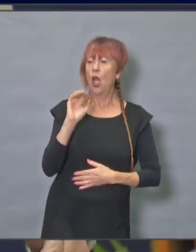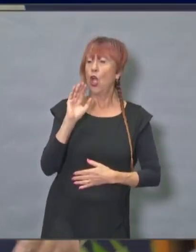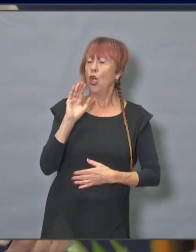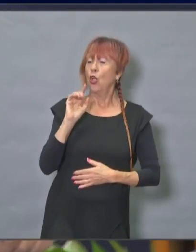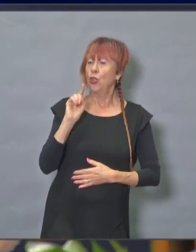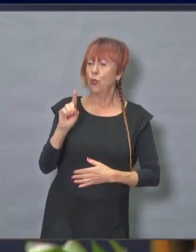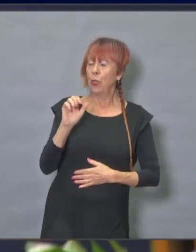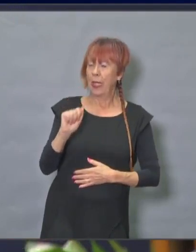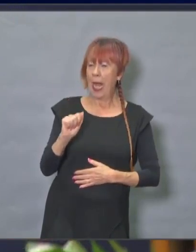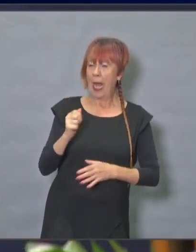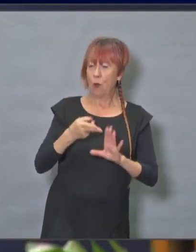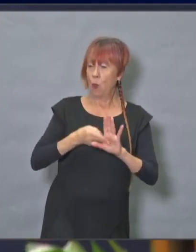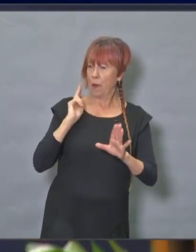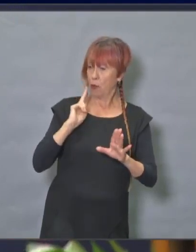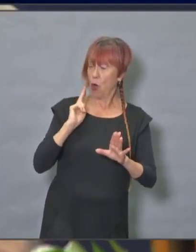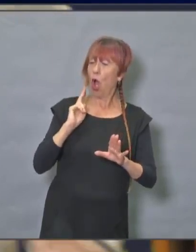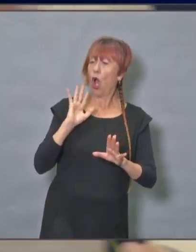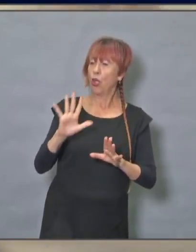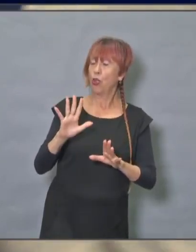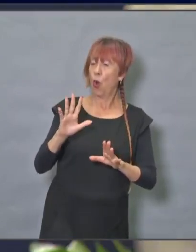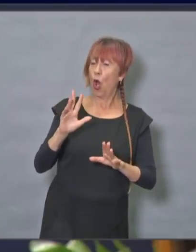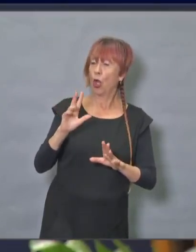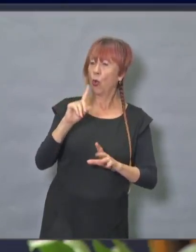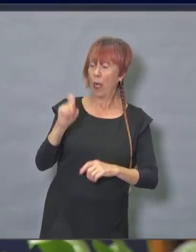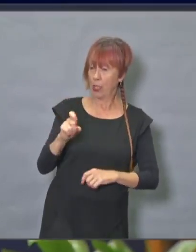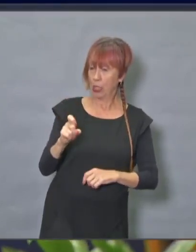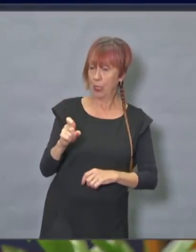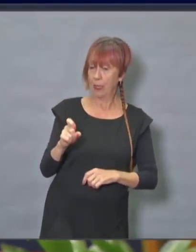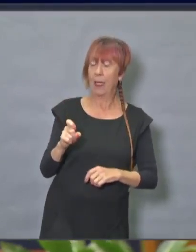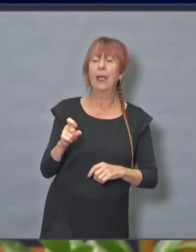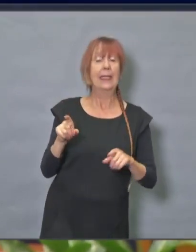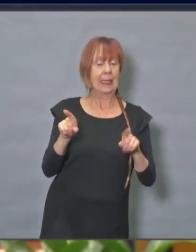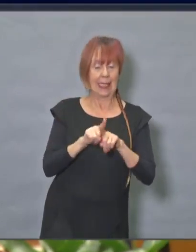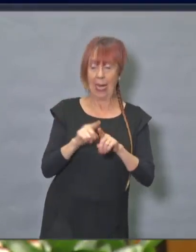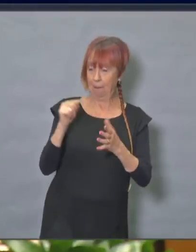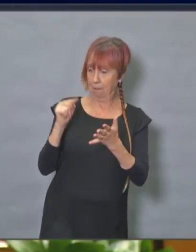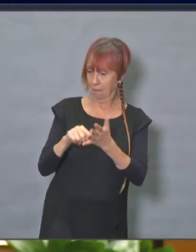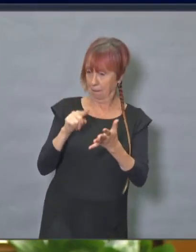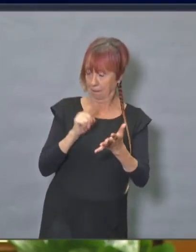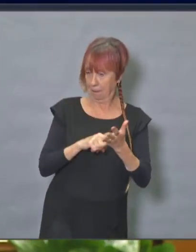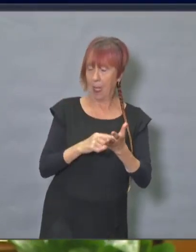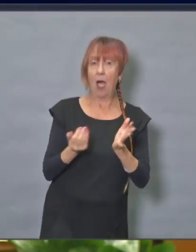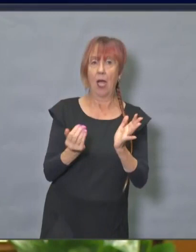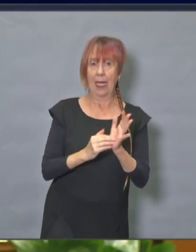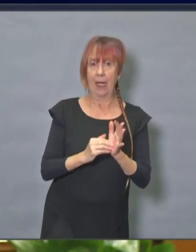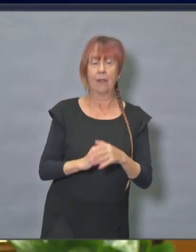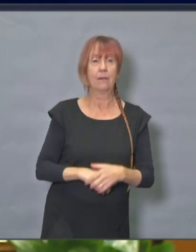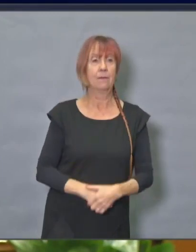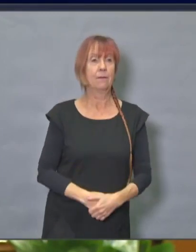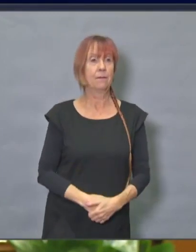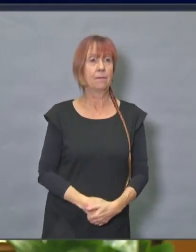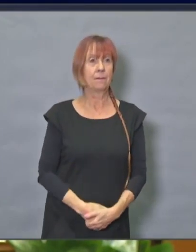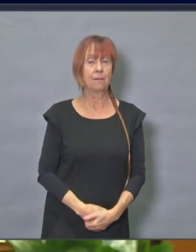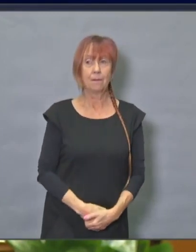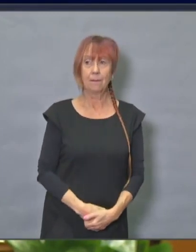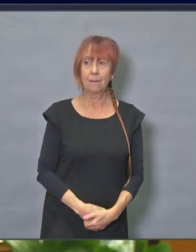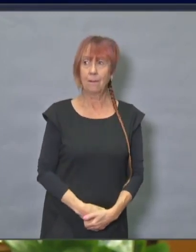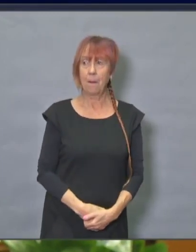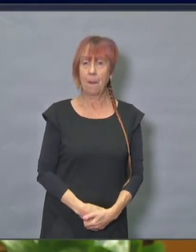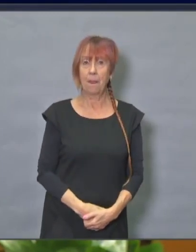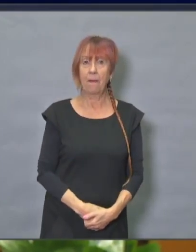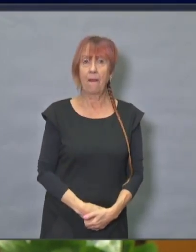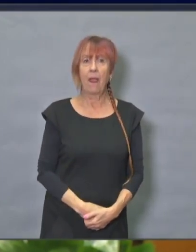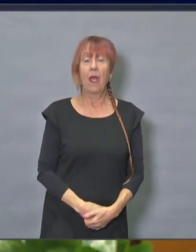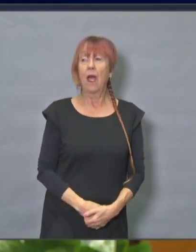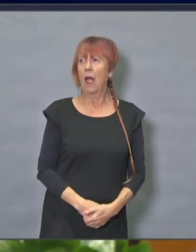by repeating the 1-0 command. If you're on a speakerphone, we ask that you please pick up the handset before pressing the numbers. Once again, if you have